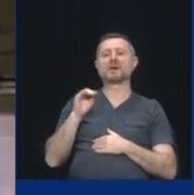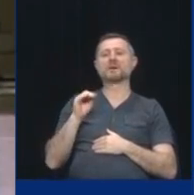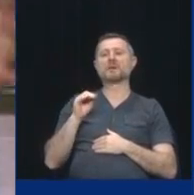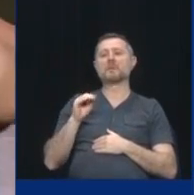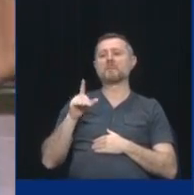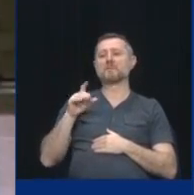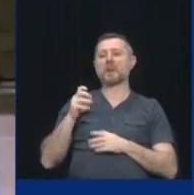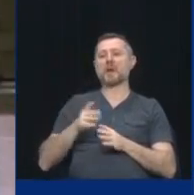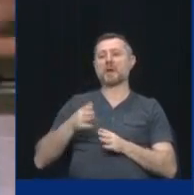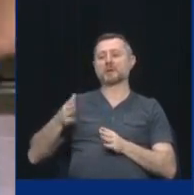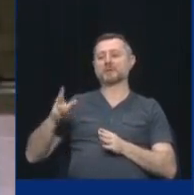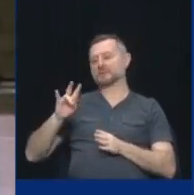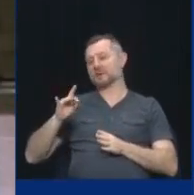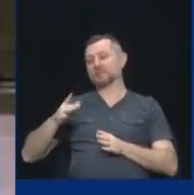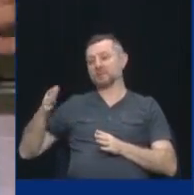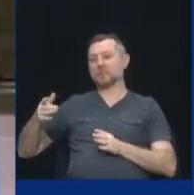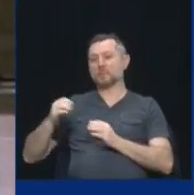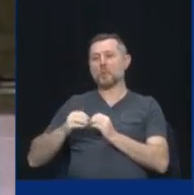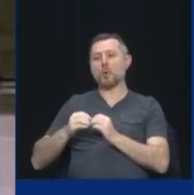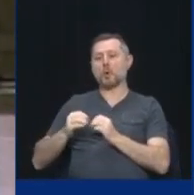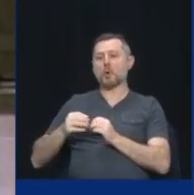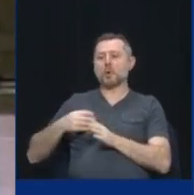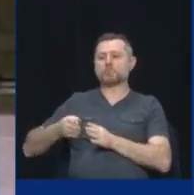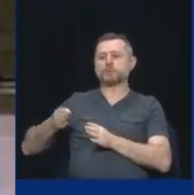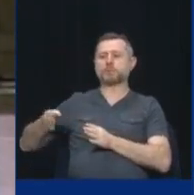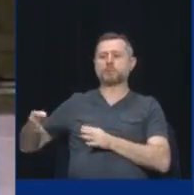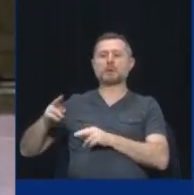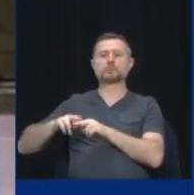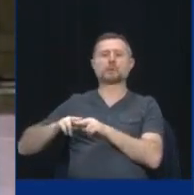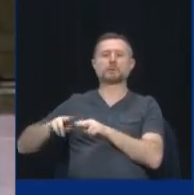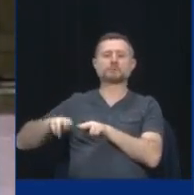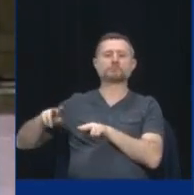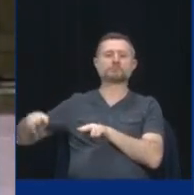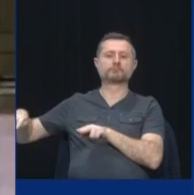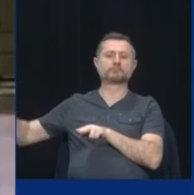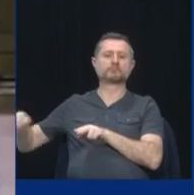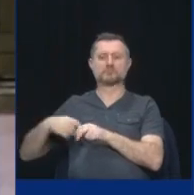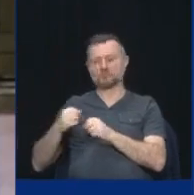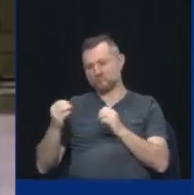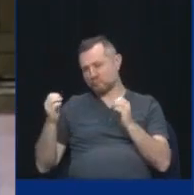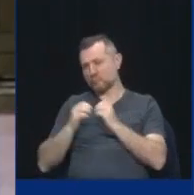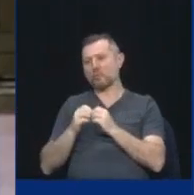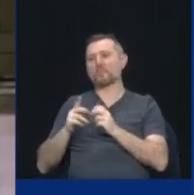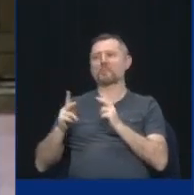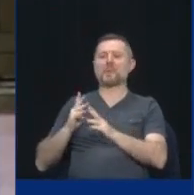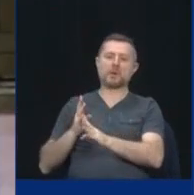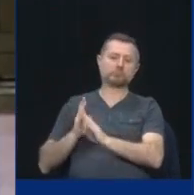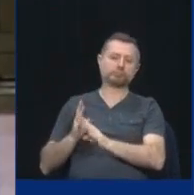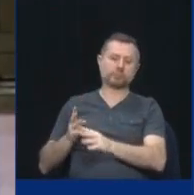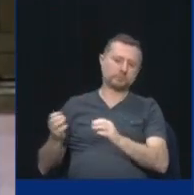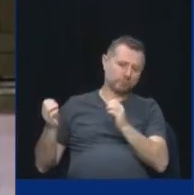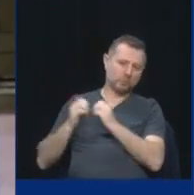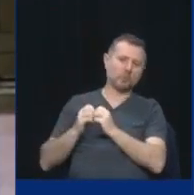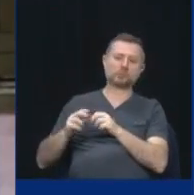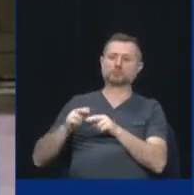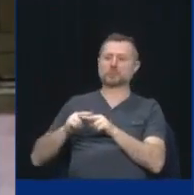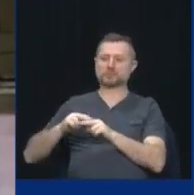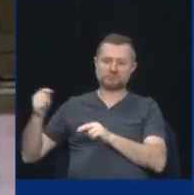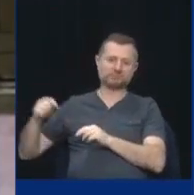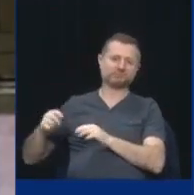additional tracks. More transit, getting more people on more trains, out of